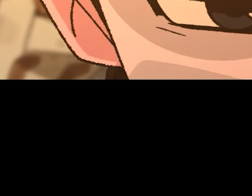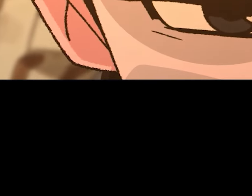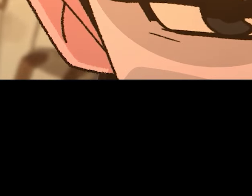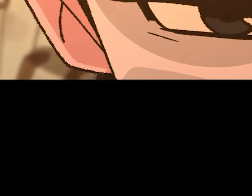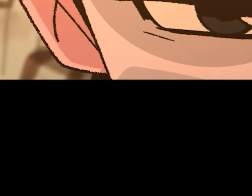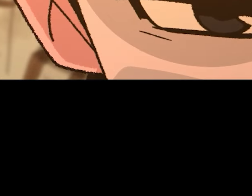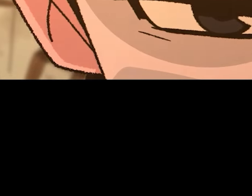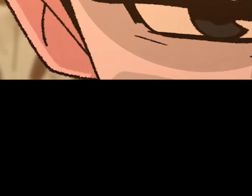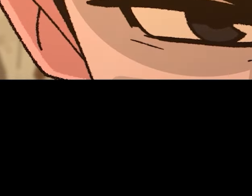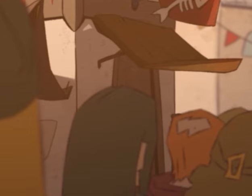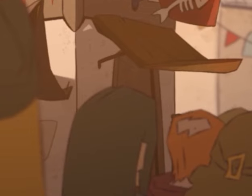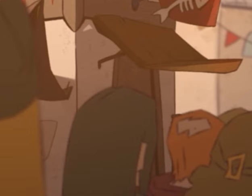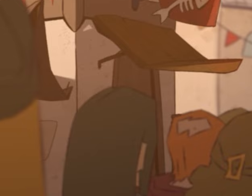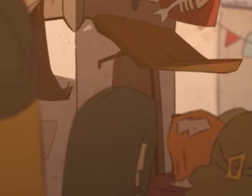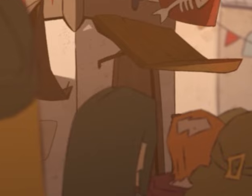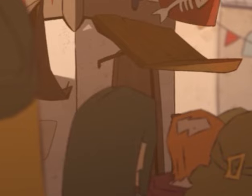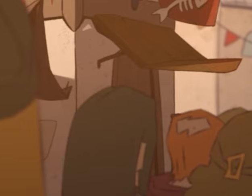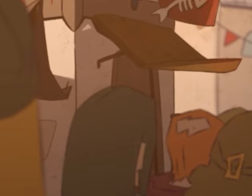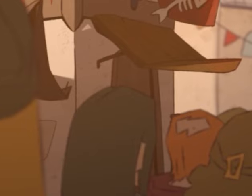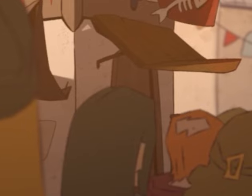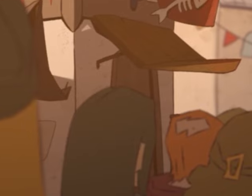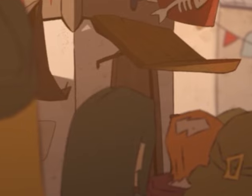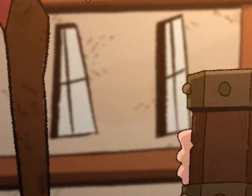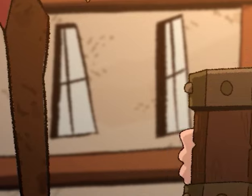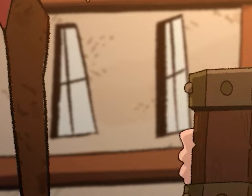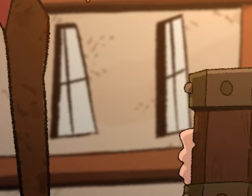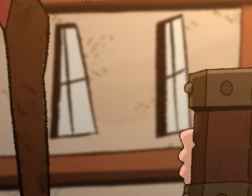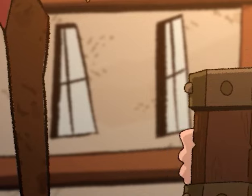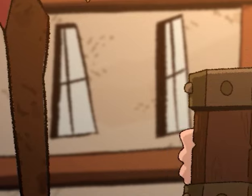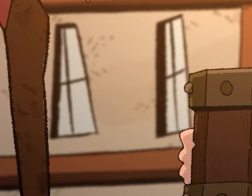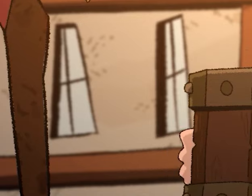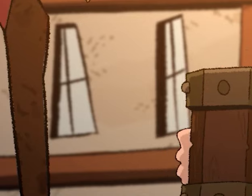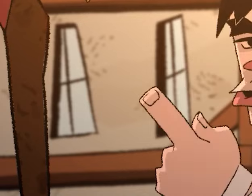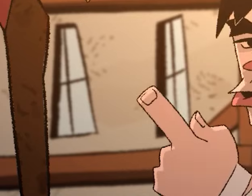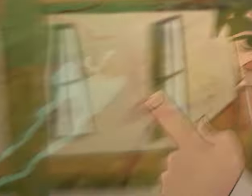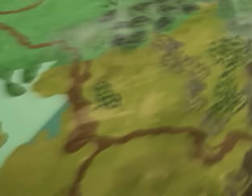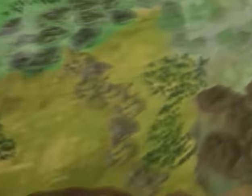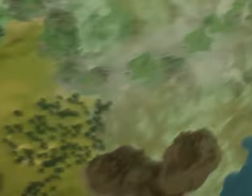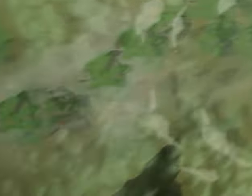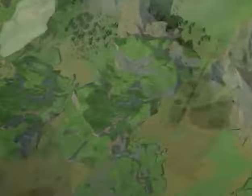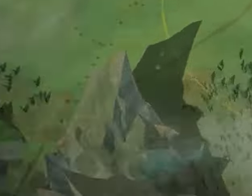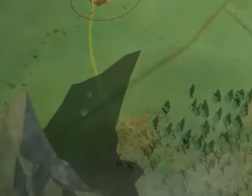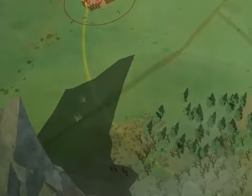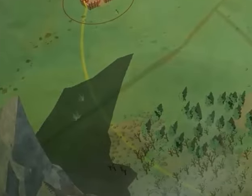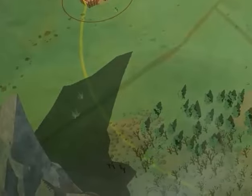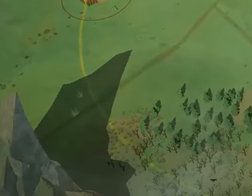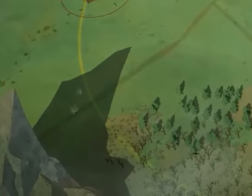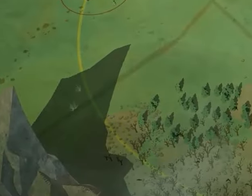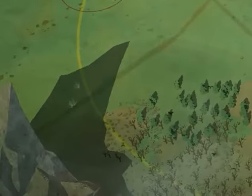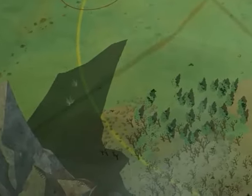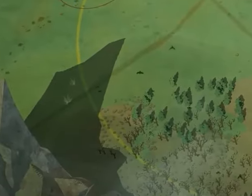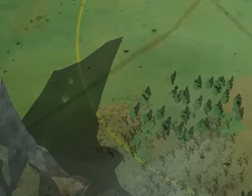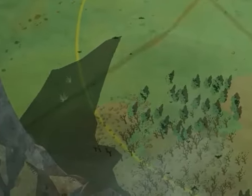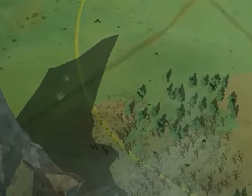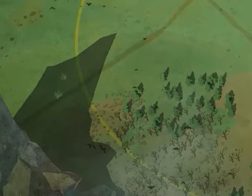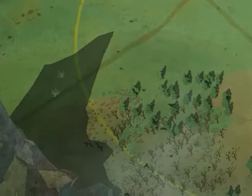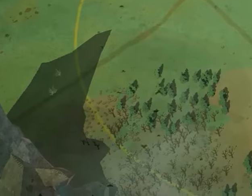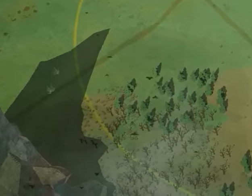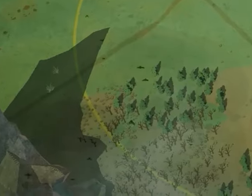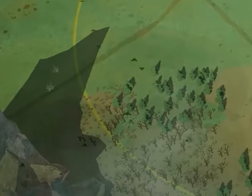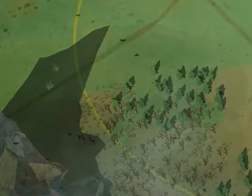Time to dazzle these idiots. Hey, my good townsfolk, have I got a story for you. I have tirelessly explored the